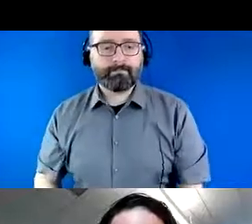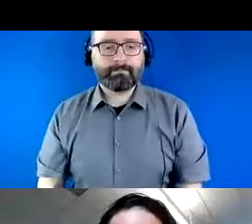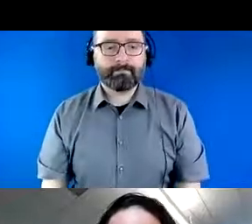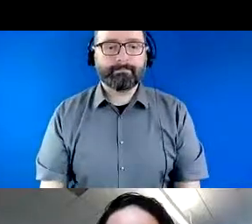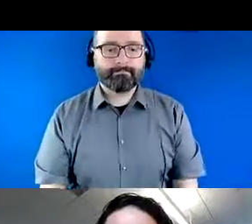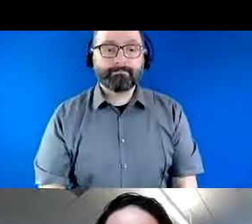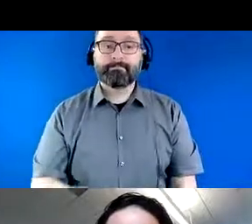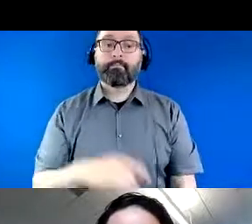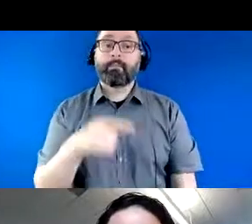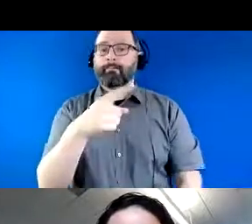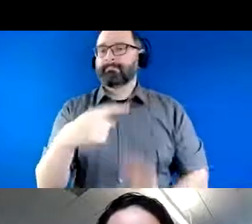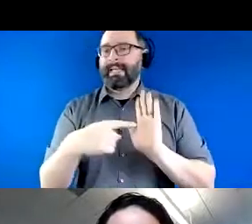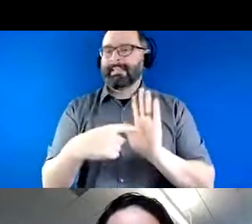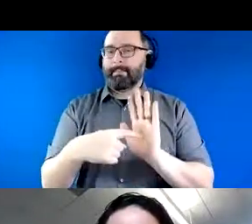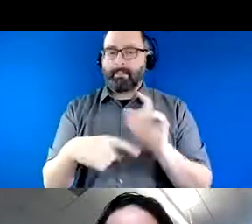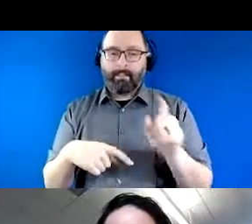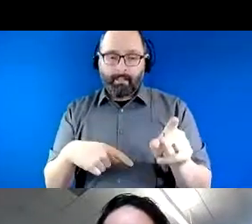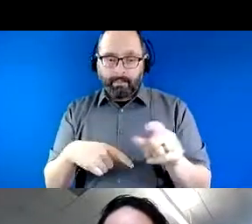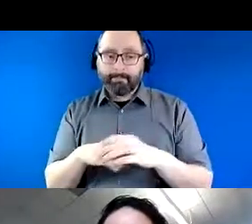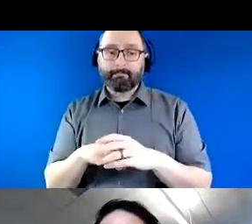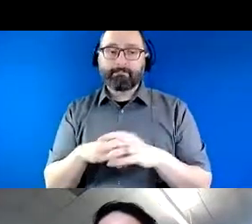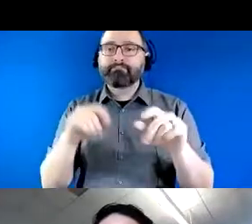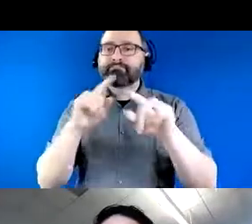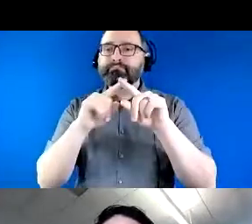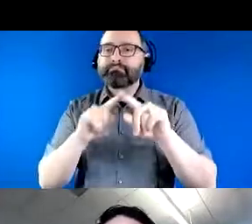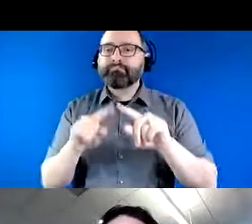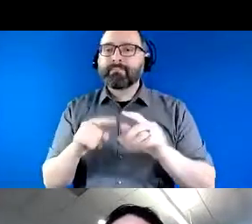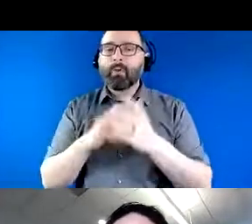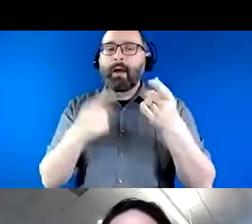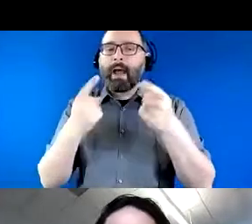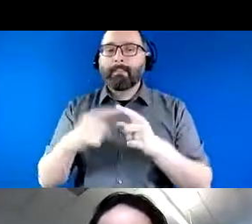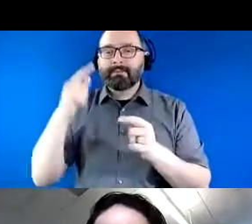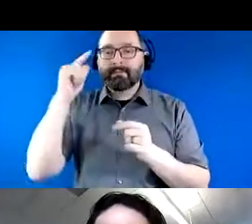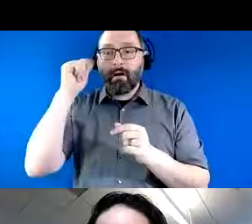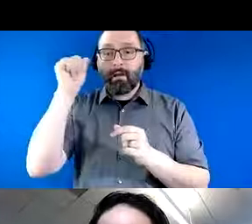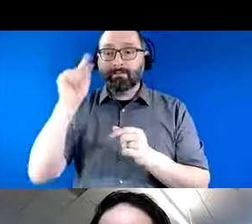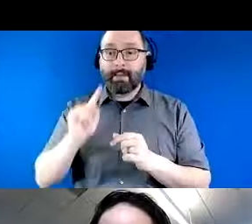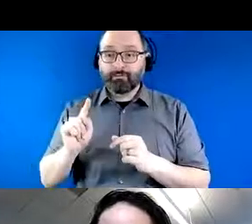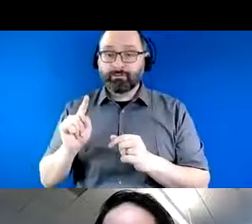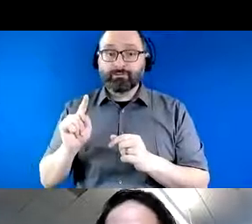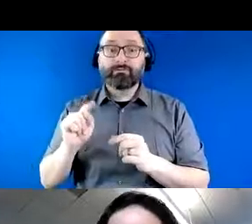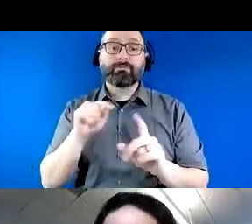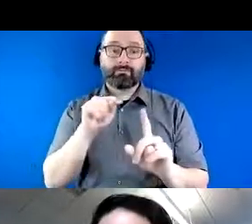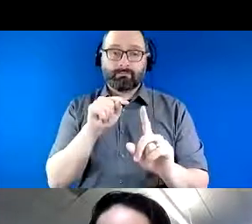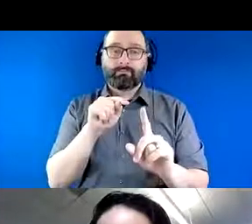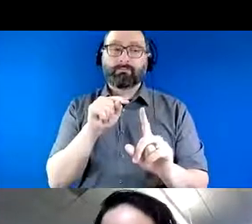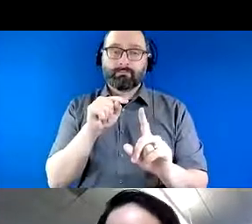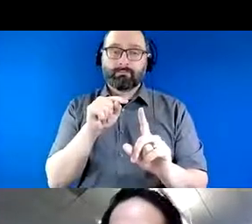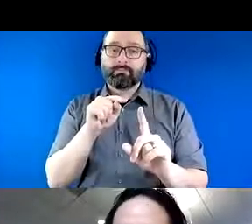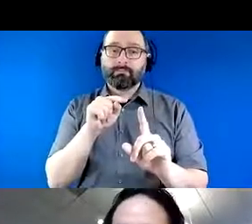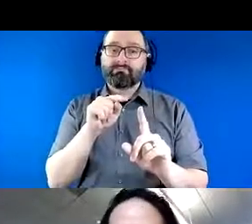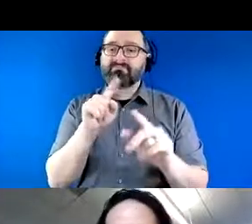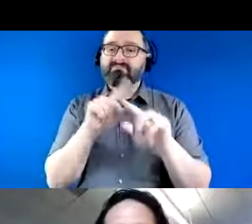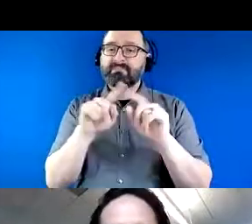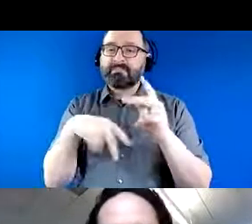So this is an example of what happens in Alzheimer's disease. You can see here the types